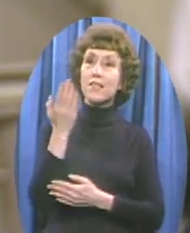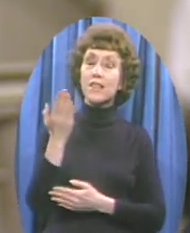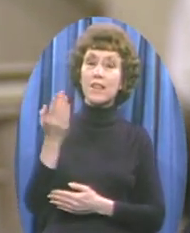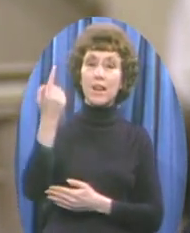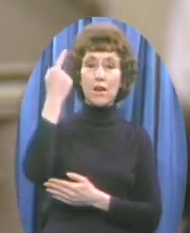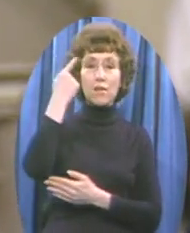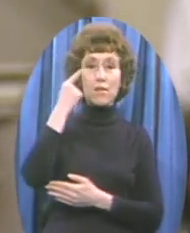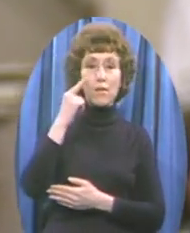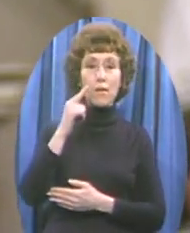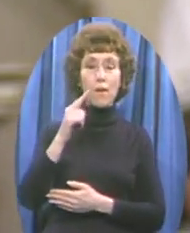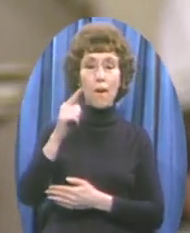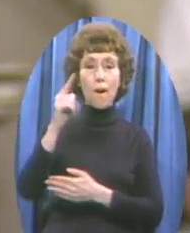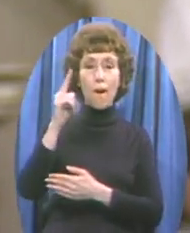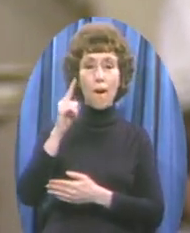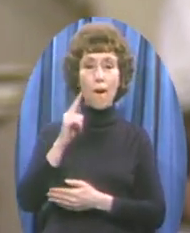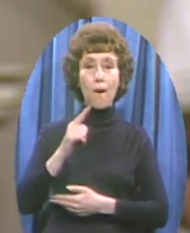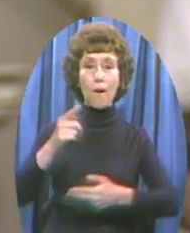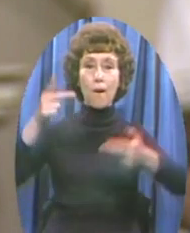wearing the